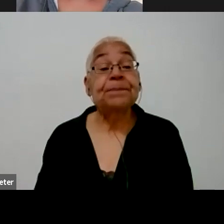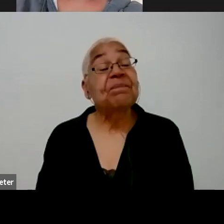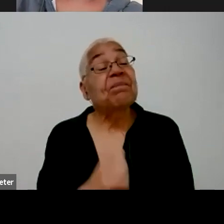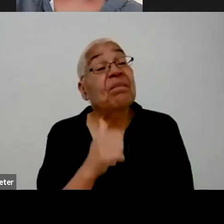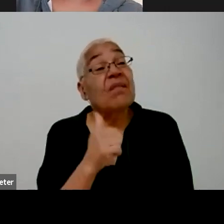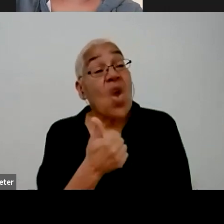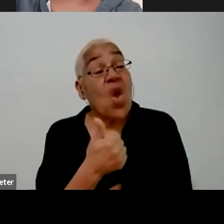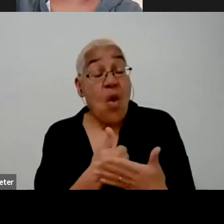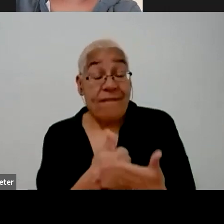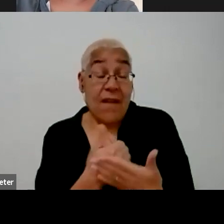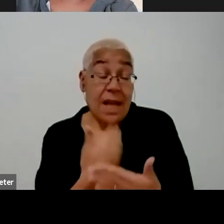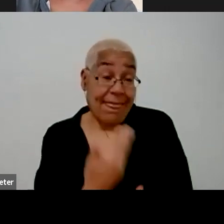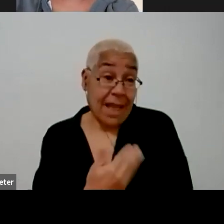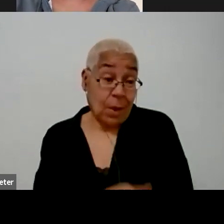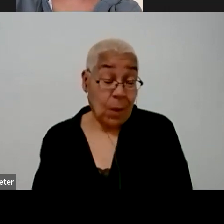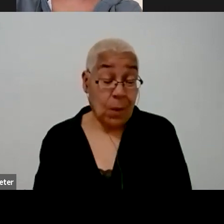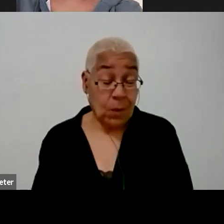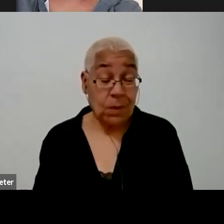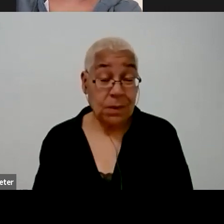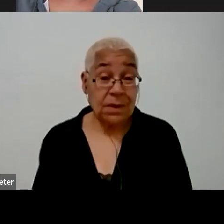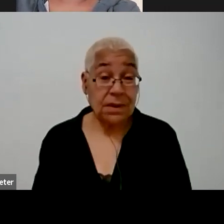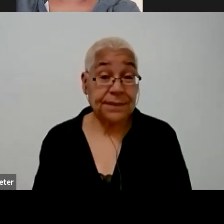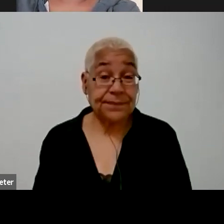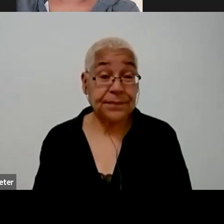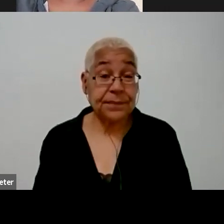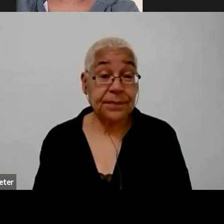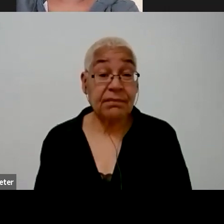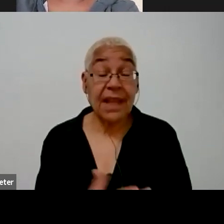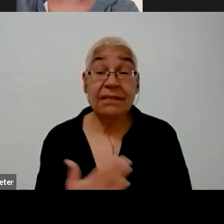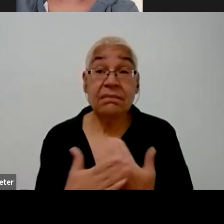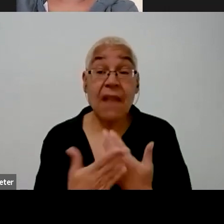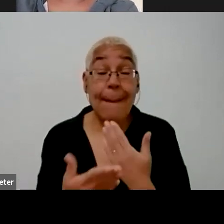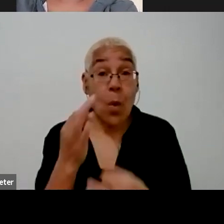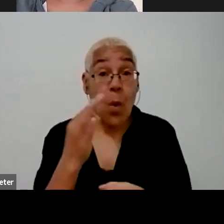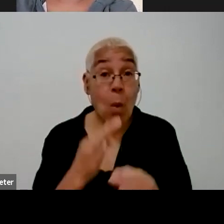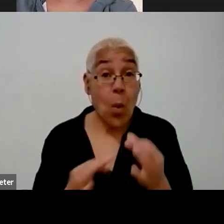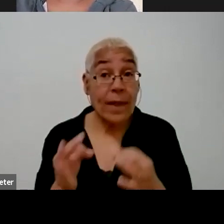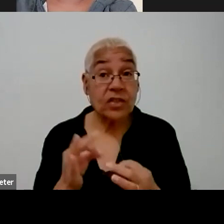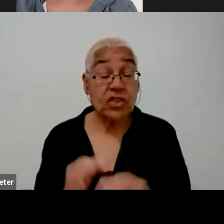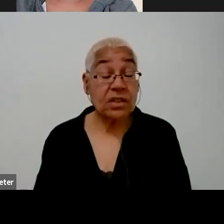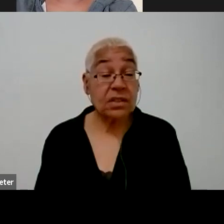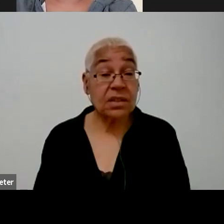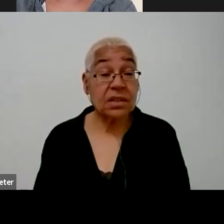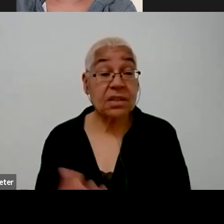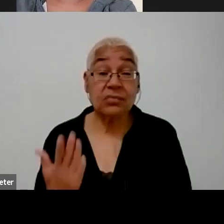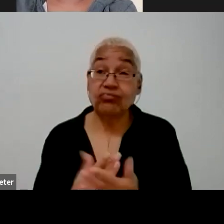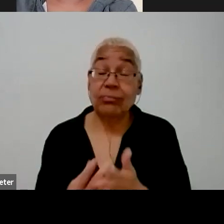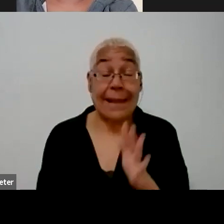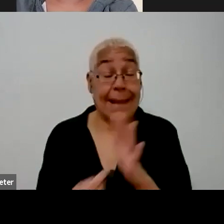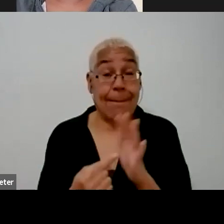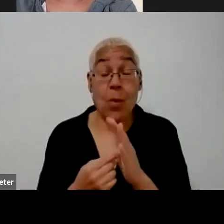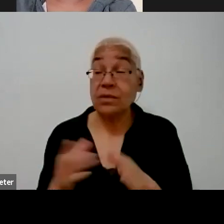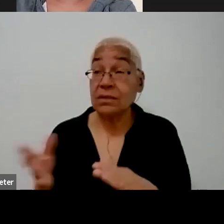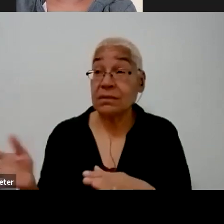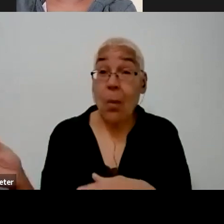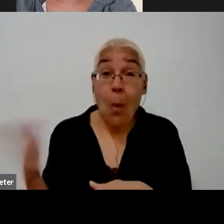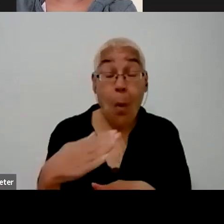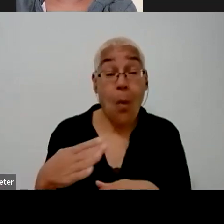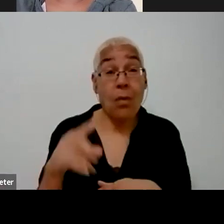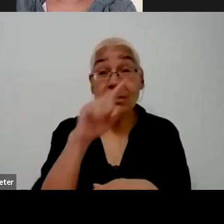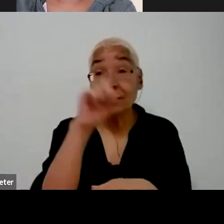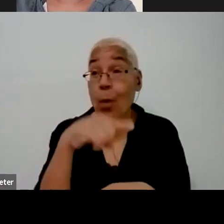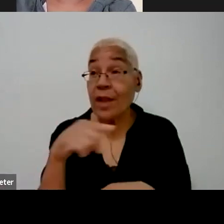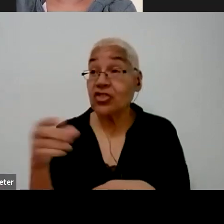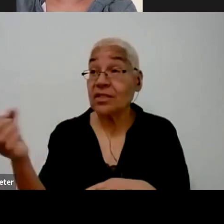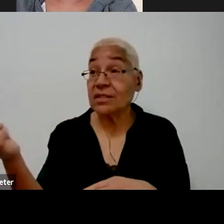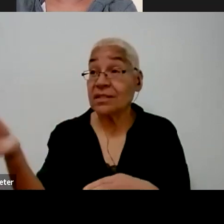for that. Yeah, thank you so much, no, as well. Any more questions, please? Because it's very, very important for all of you to ask all the questions that you have,